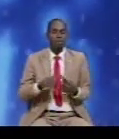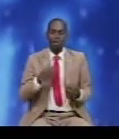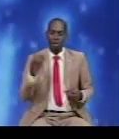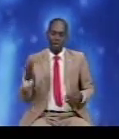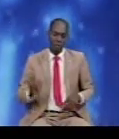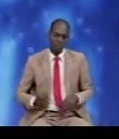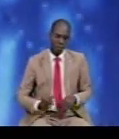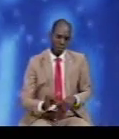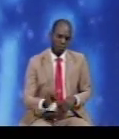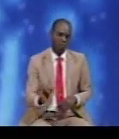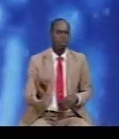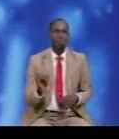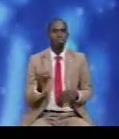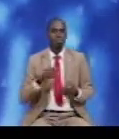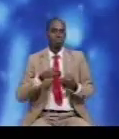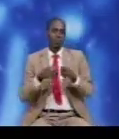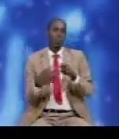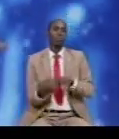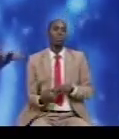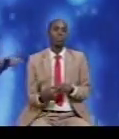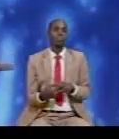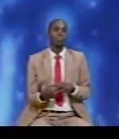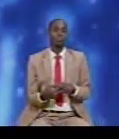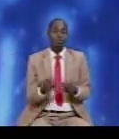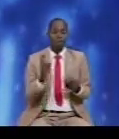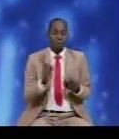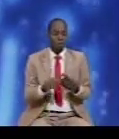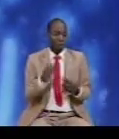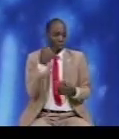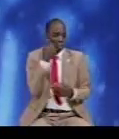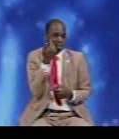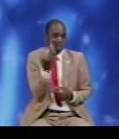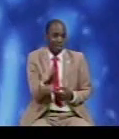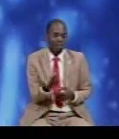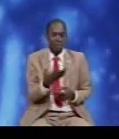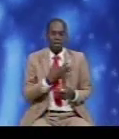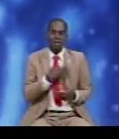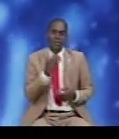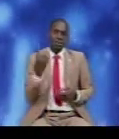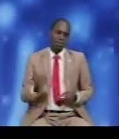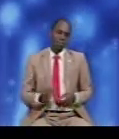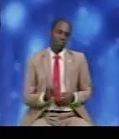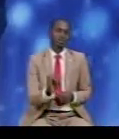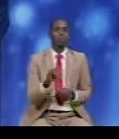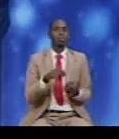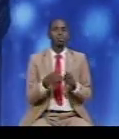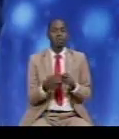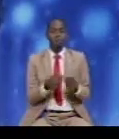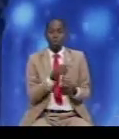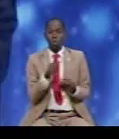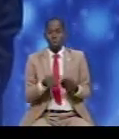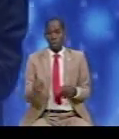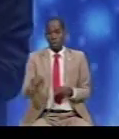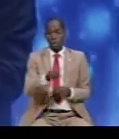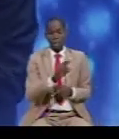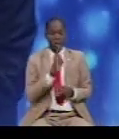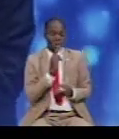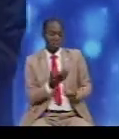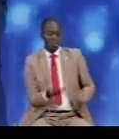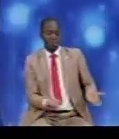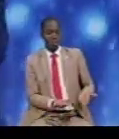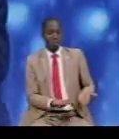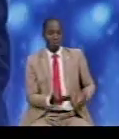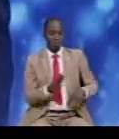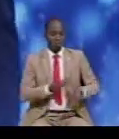everlasting contempt. To shame and everlasting contempt. When they were here, they didn't serve the